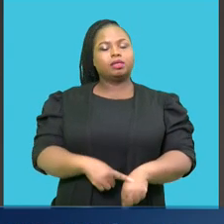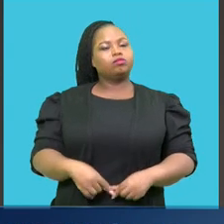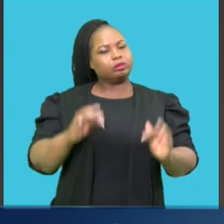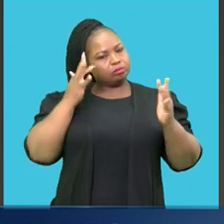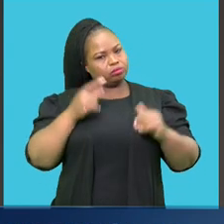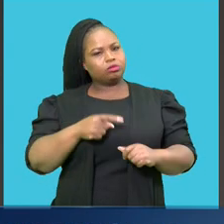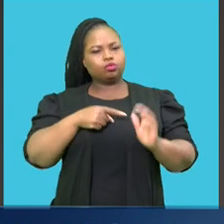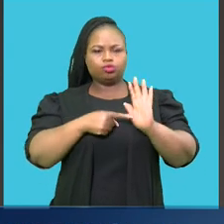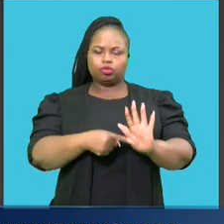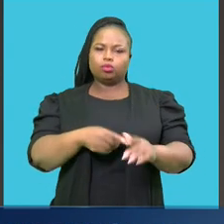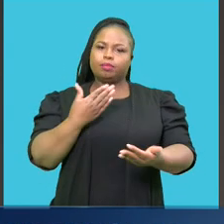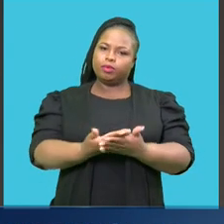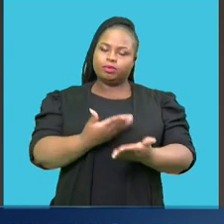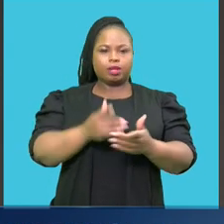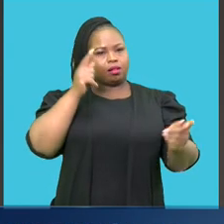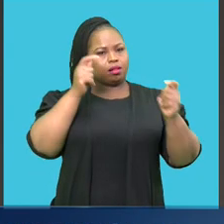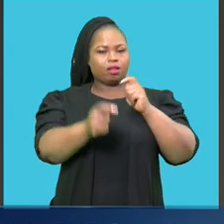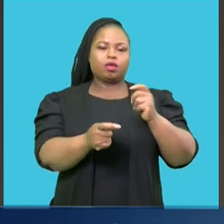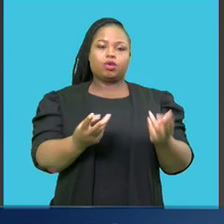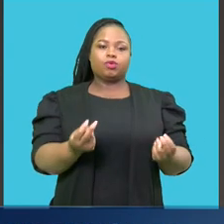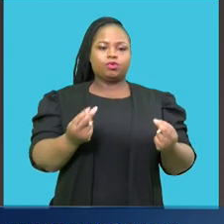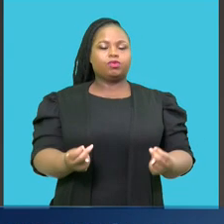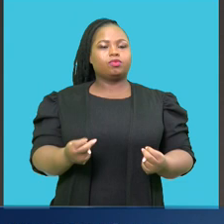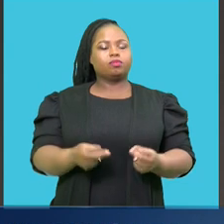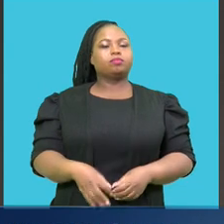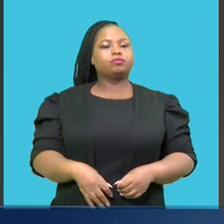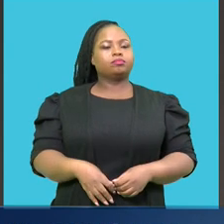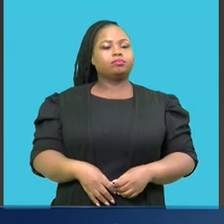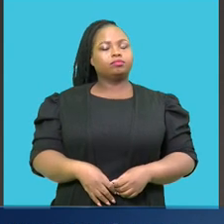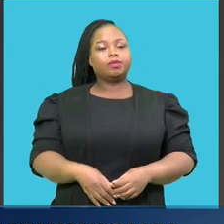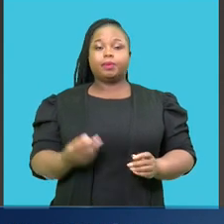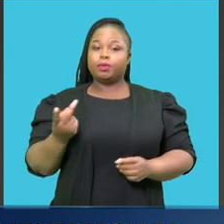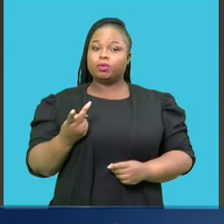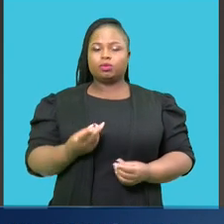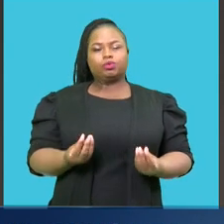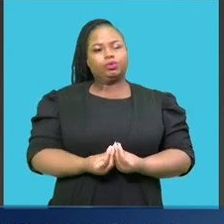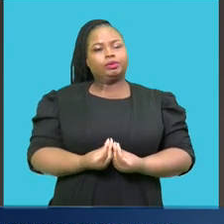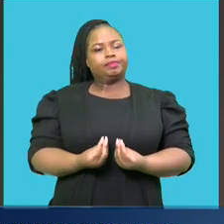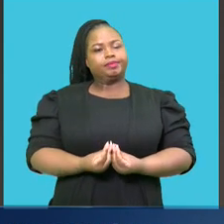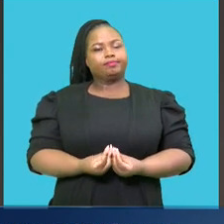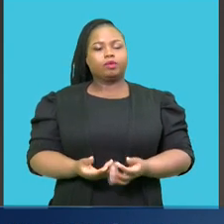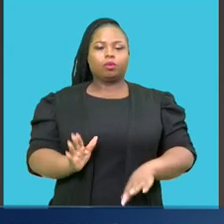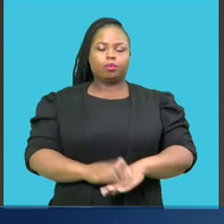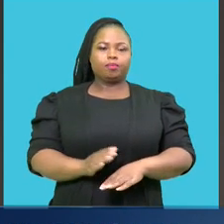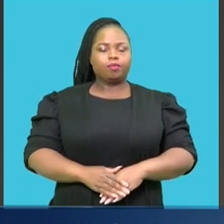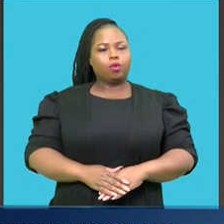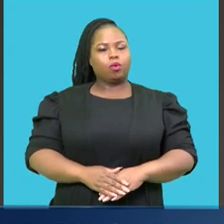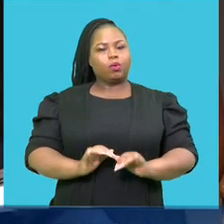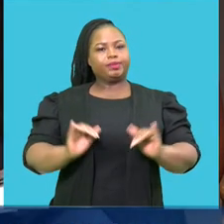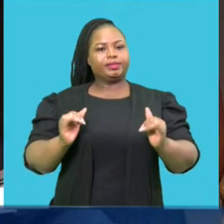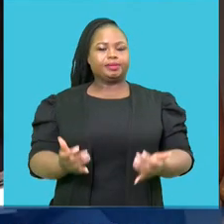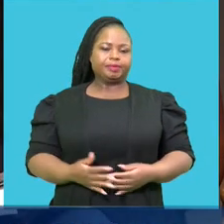the possibility of transforming these new confluent rivers into something even more extraordinary